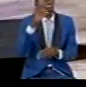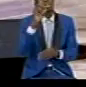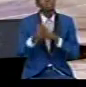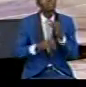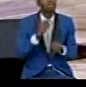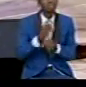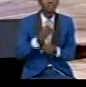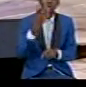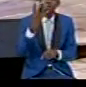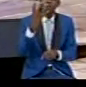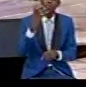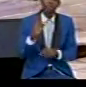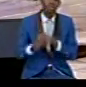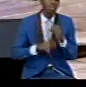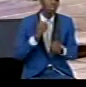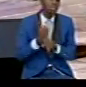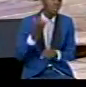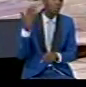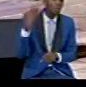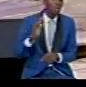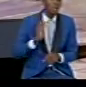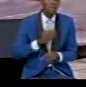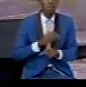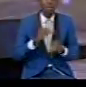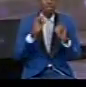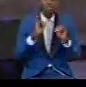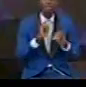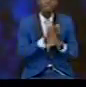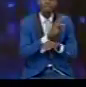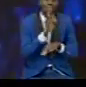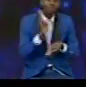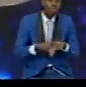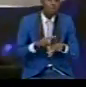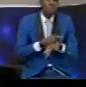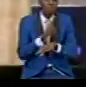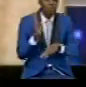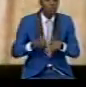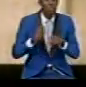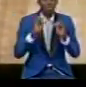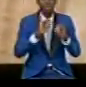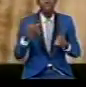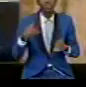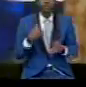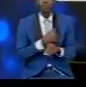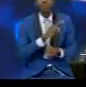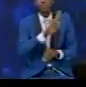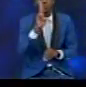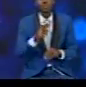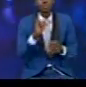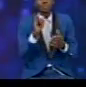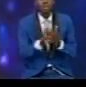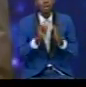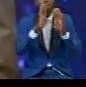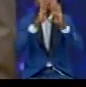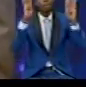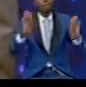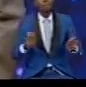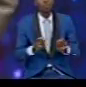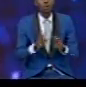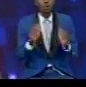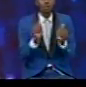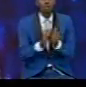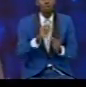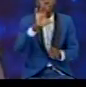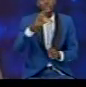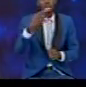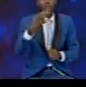40 years ago, and we're teaching the normal teaching. We used to use the chalkboard, and we used to use our